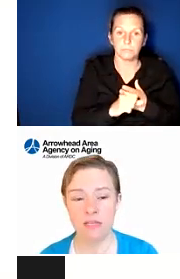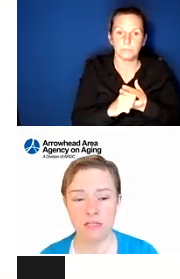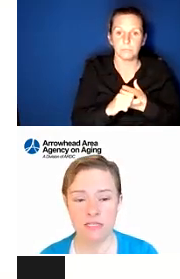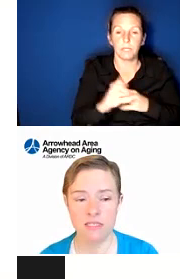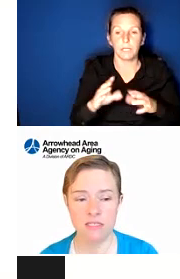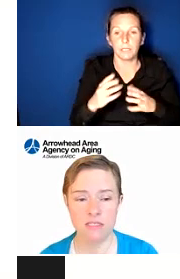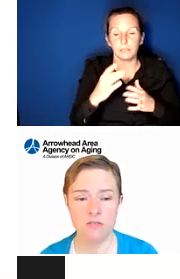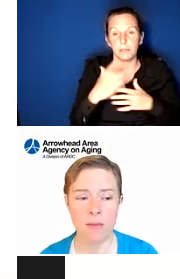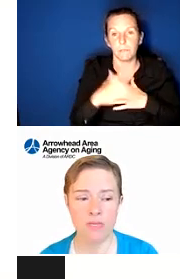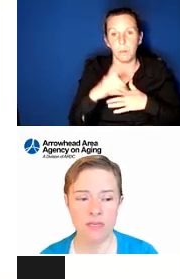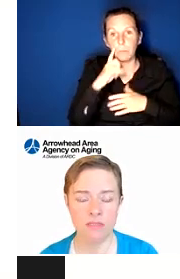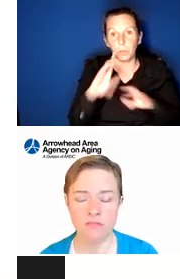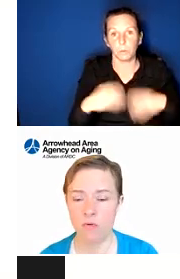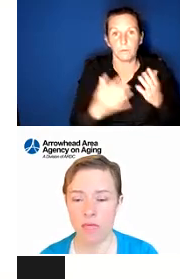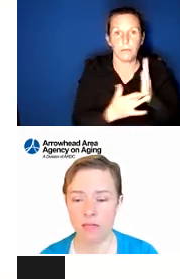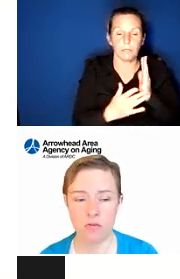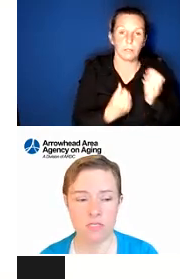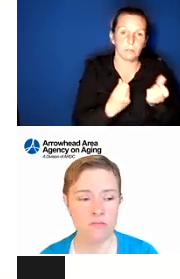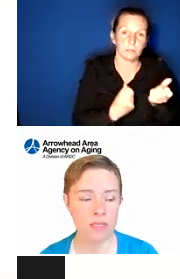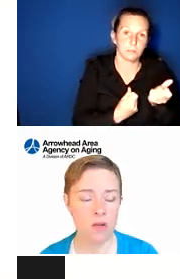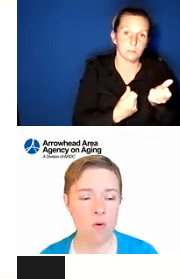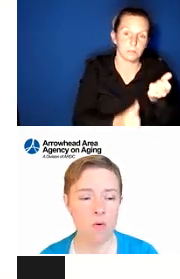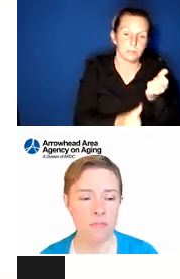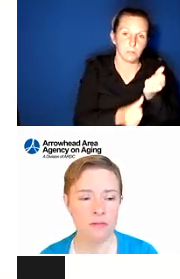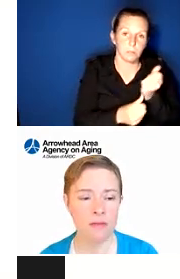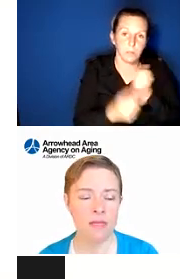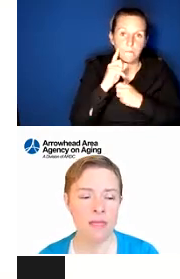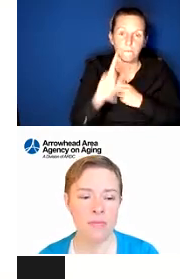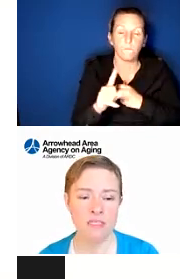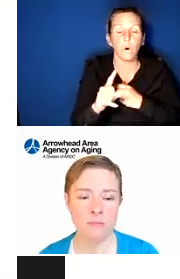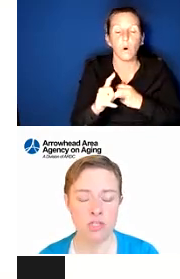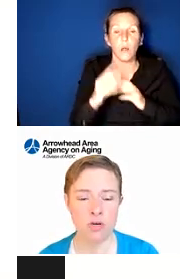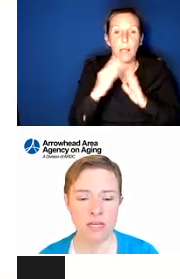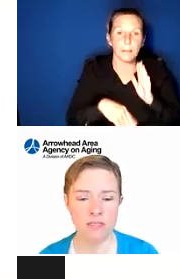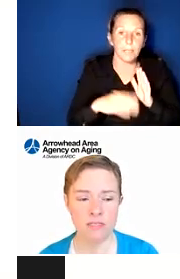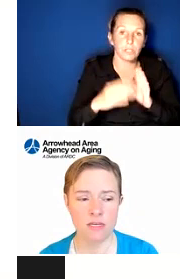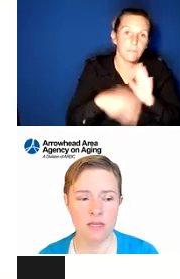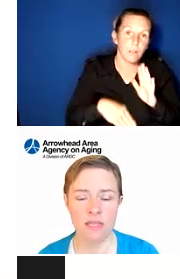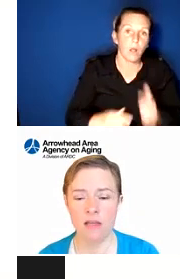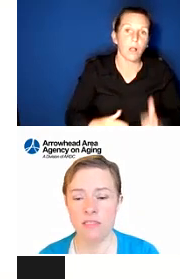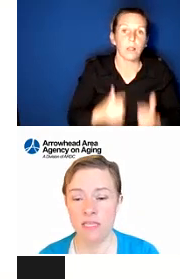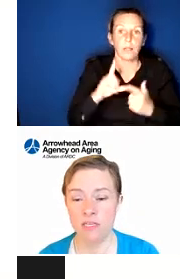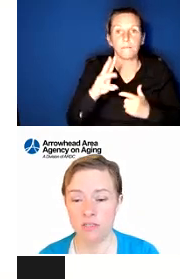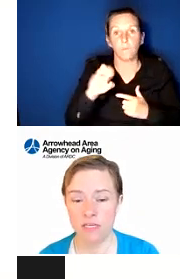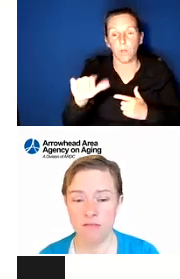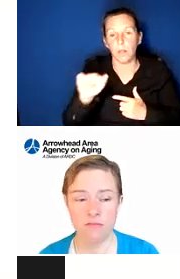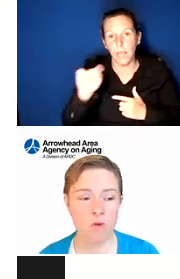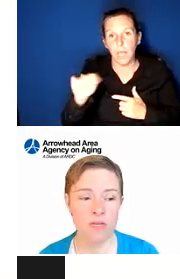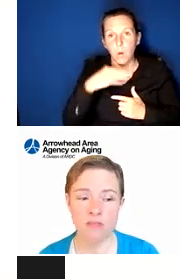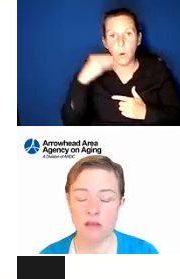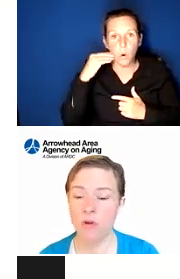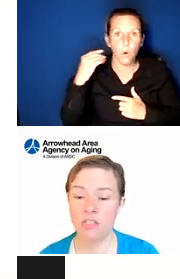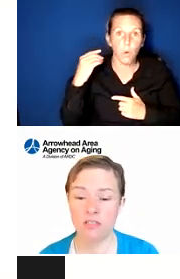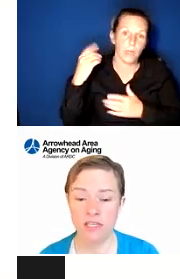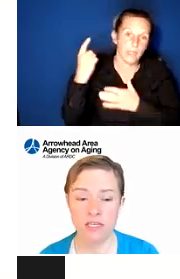provide technical assistance to applicants for that Live Well at Home and MBA dementia grants. That consultation can